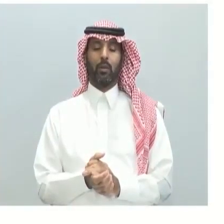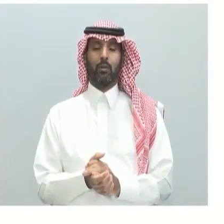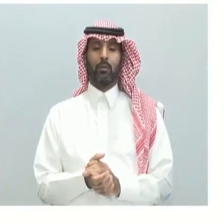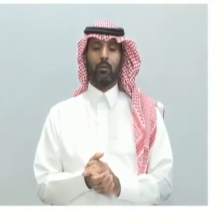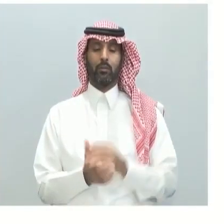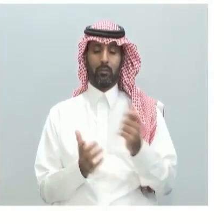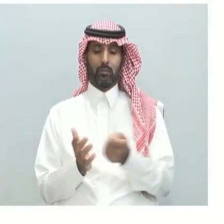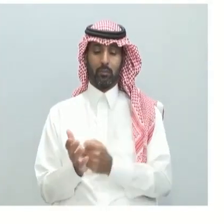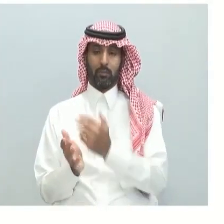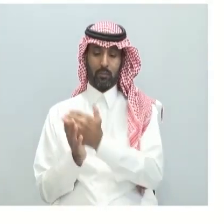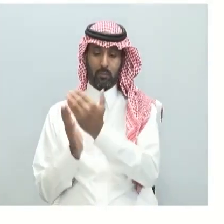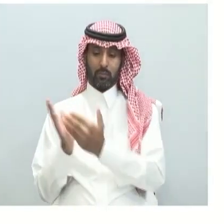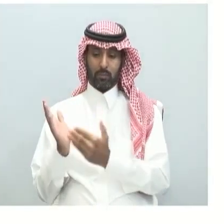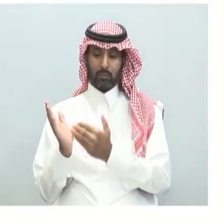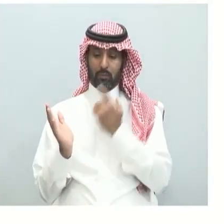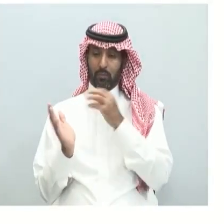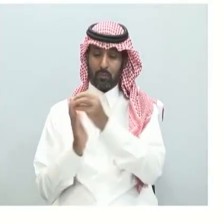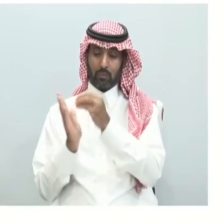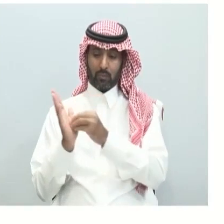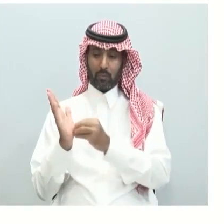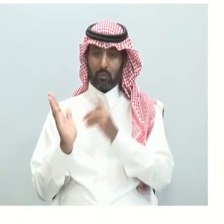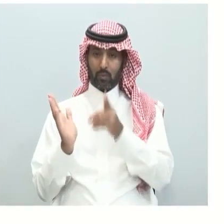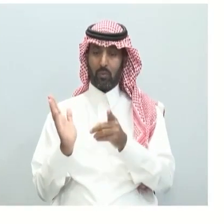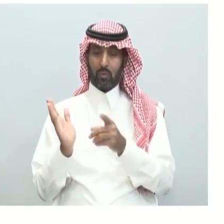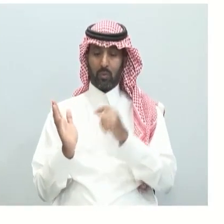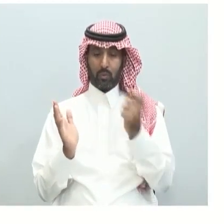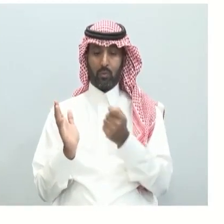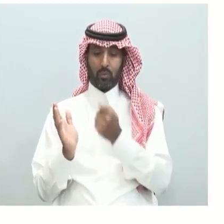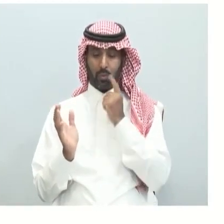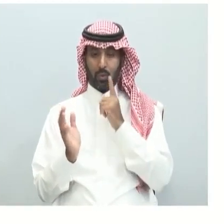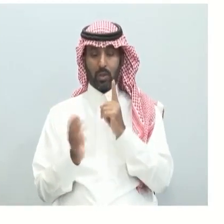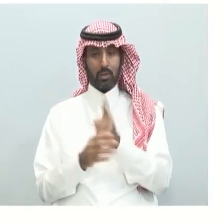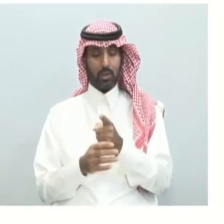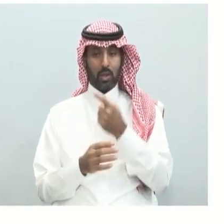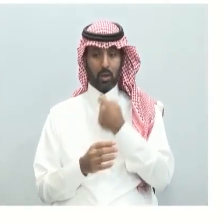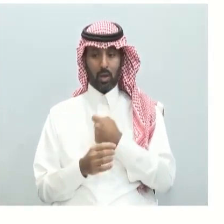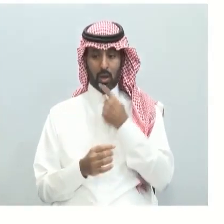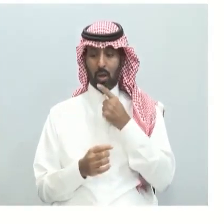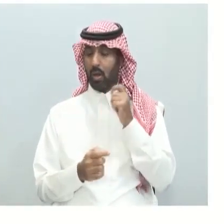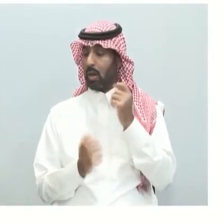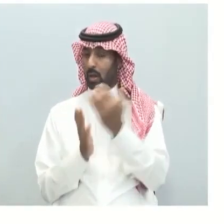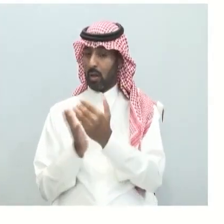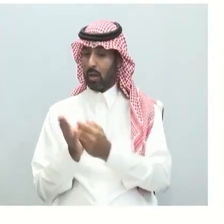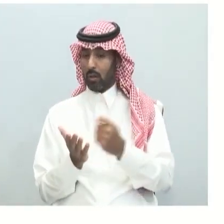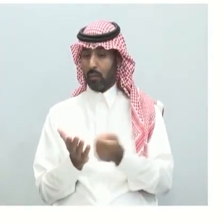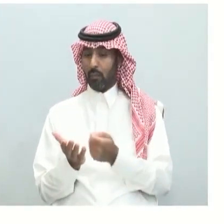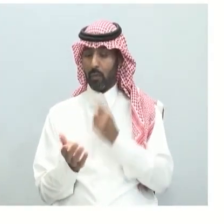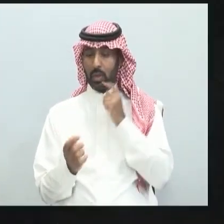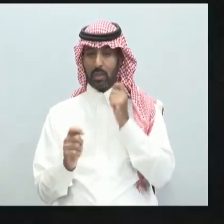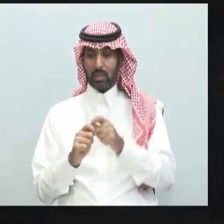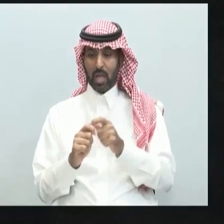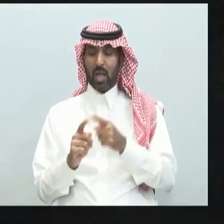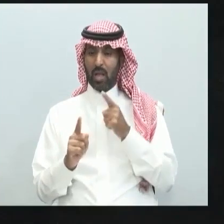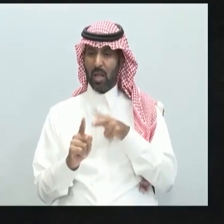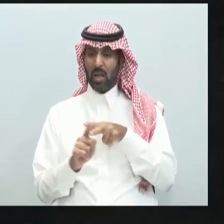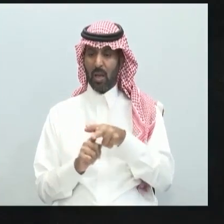the writing corner, we have some tips for you here. When you write a formal letter of complaint, if you want to complain about something, how